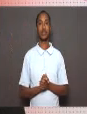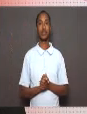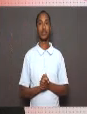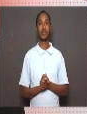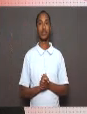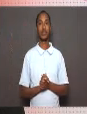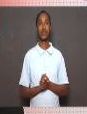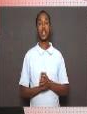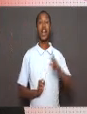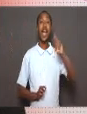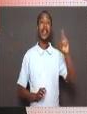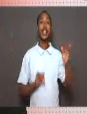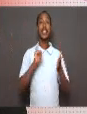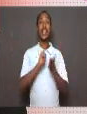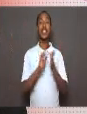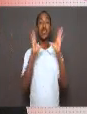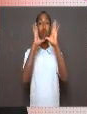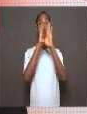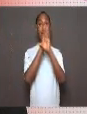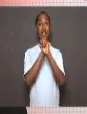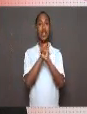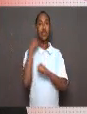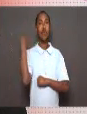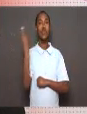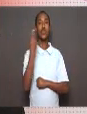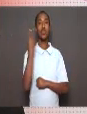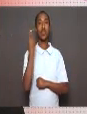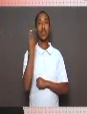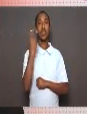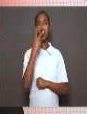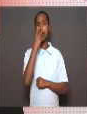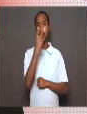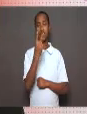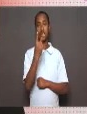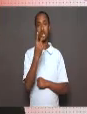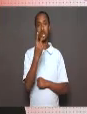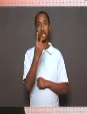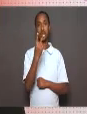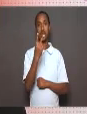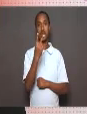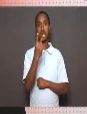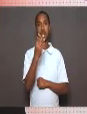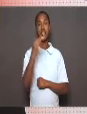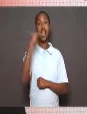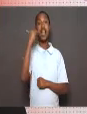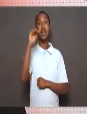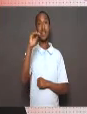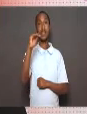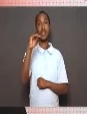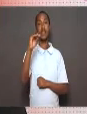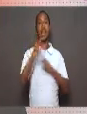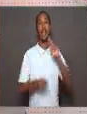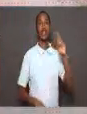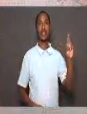A reactant that is completely consumed is referred to as the limiting